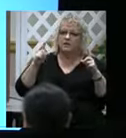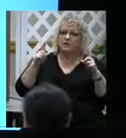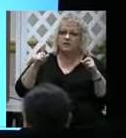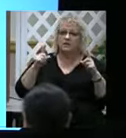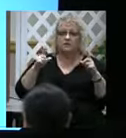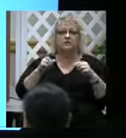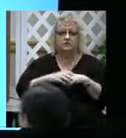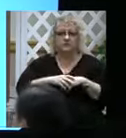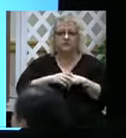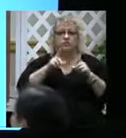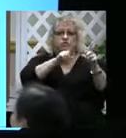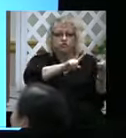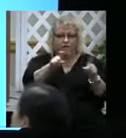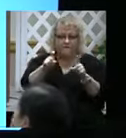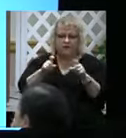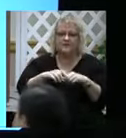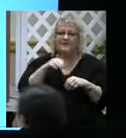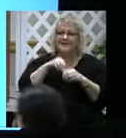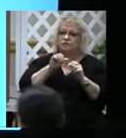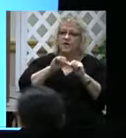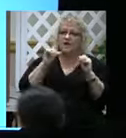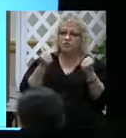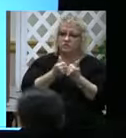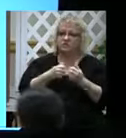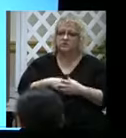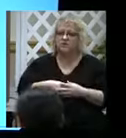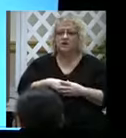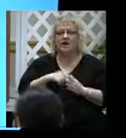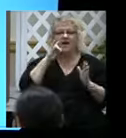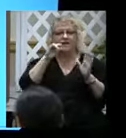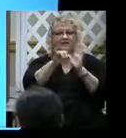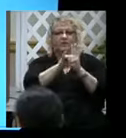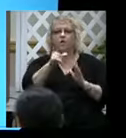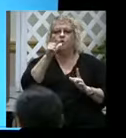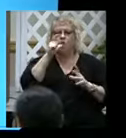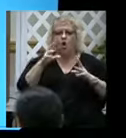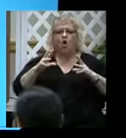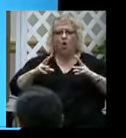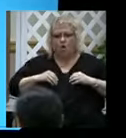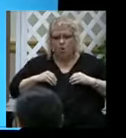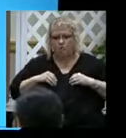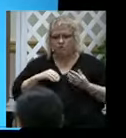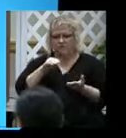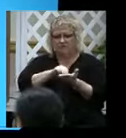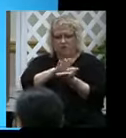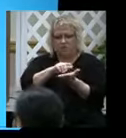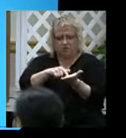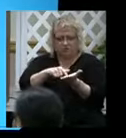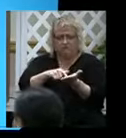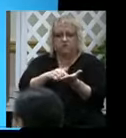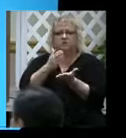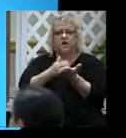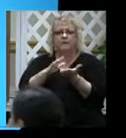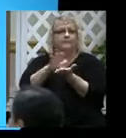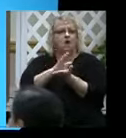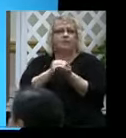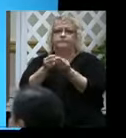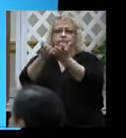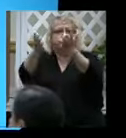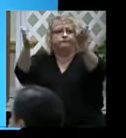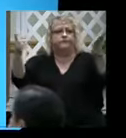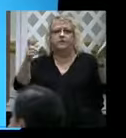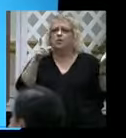or surveying the divisions within your agency is to identify who owns them. In many cases, there are documents floating around, and we simply don't